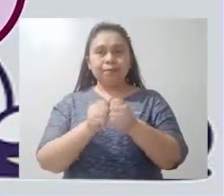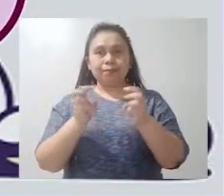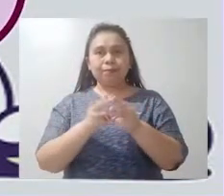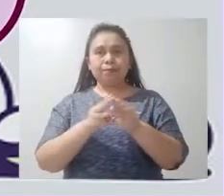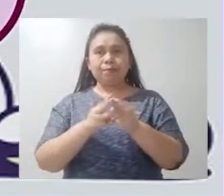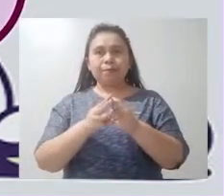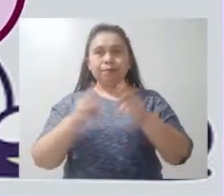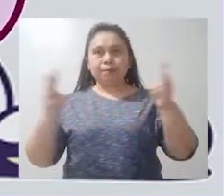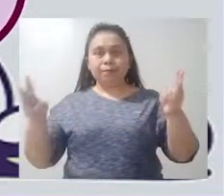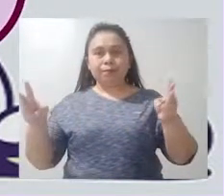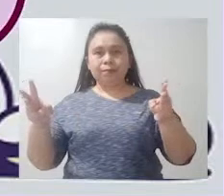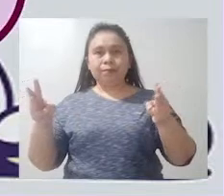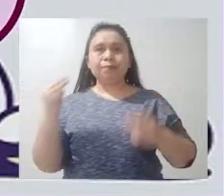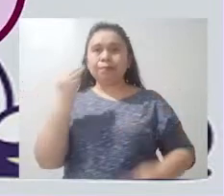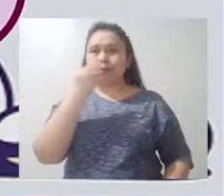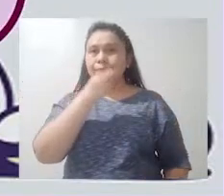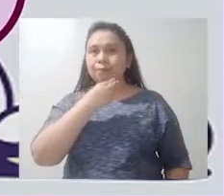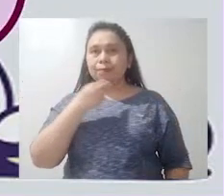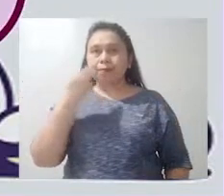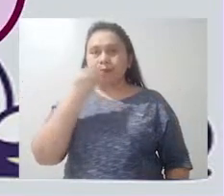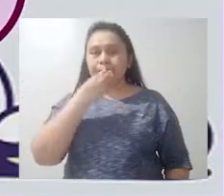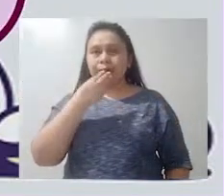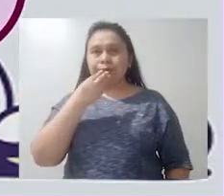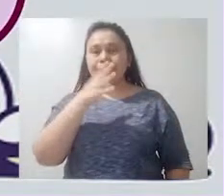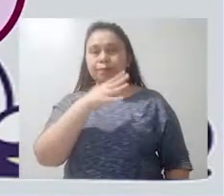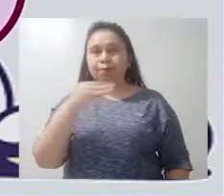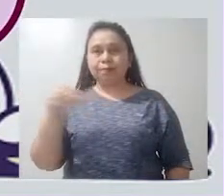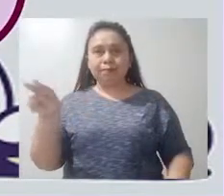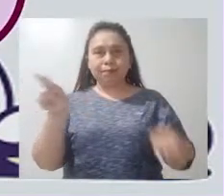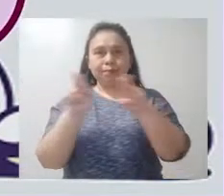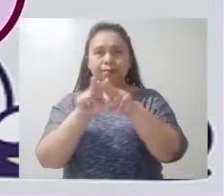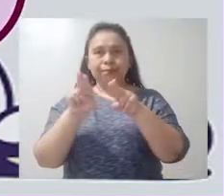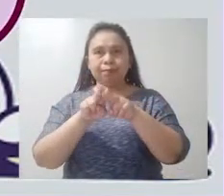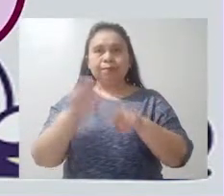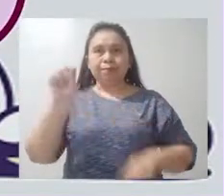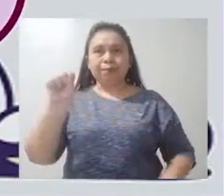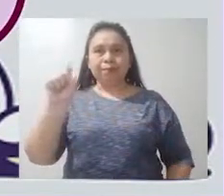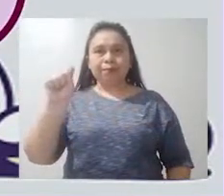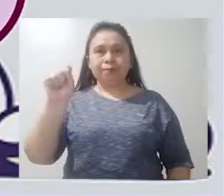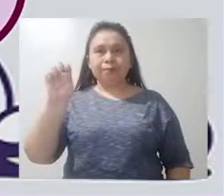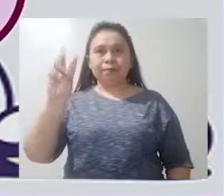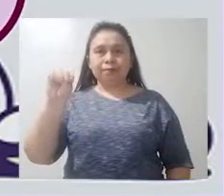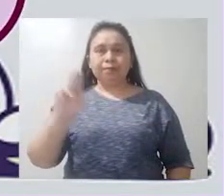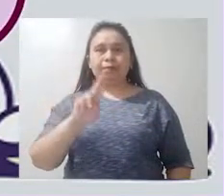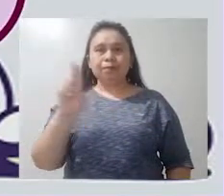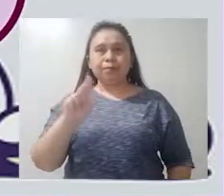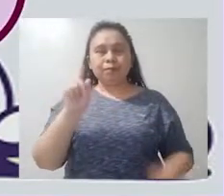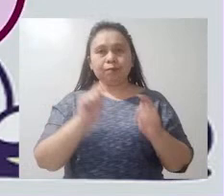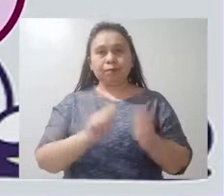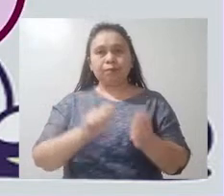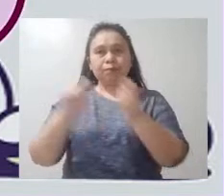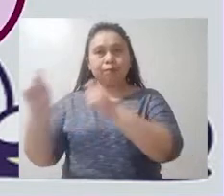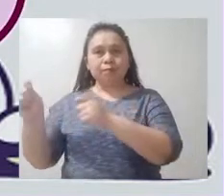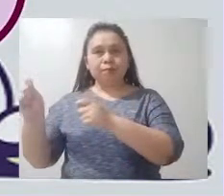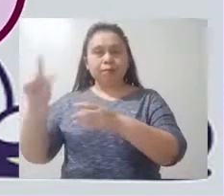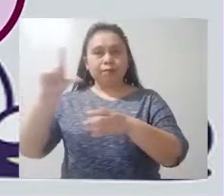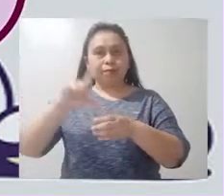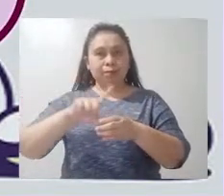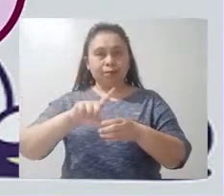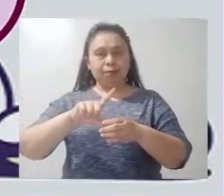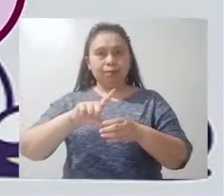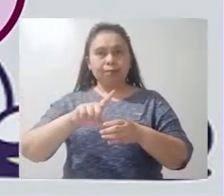a wide, often conical mouth and a narrow stem. It is used to channel liquid